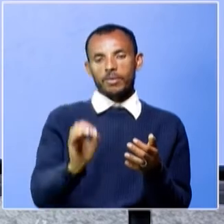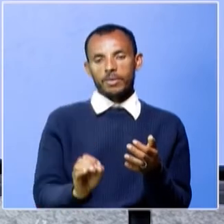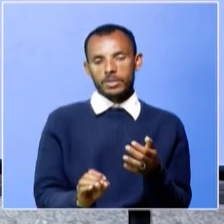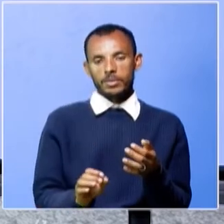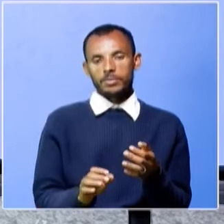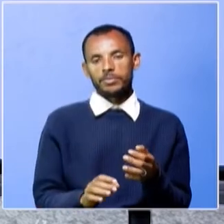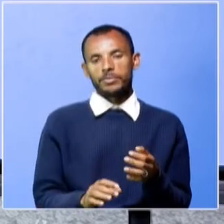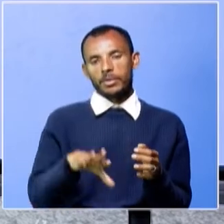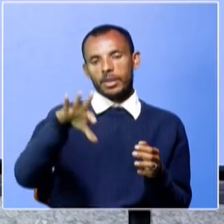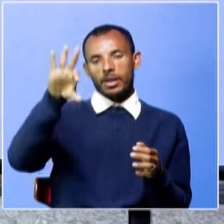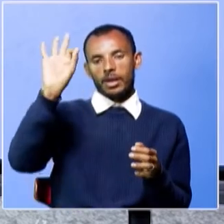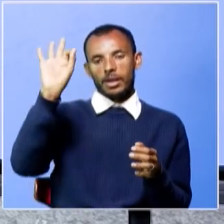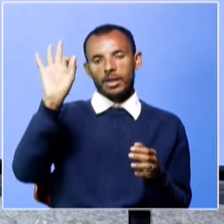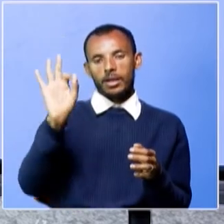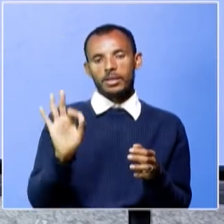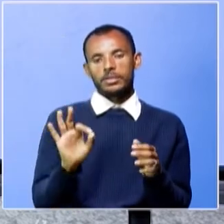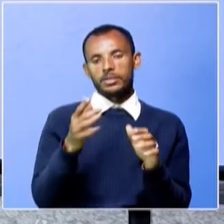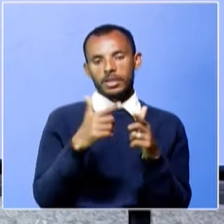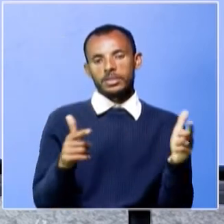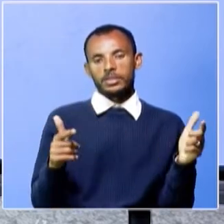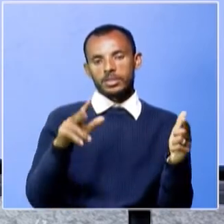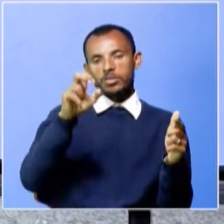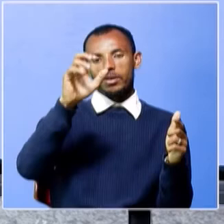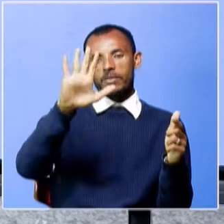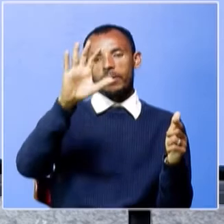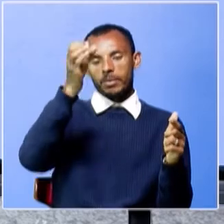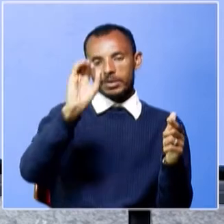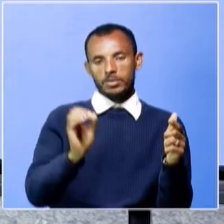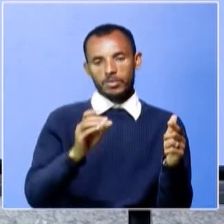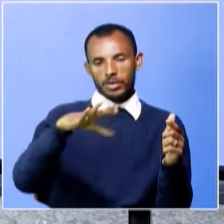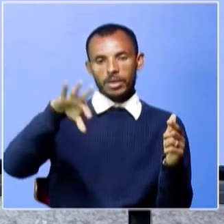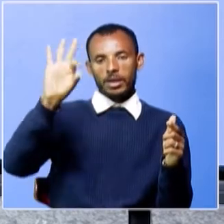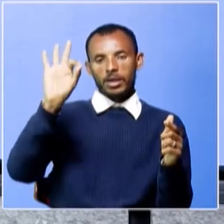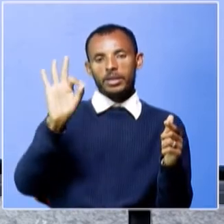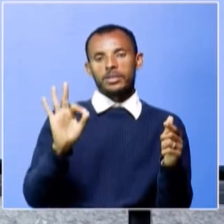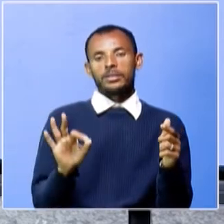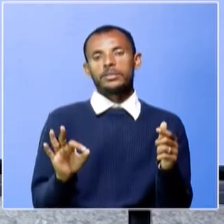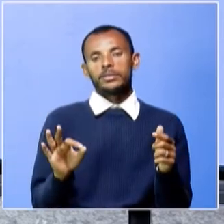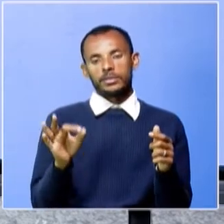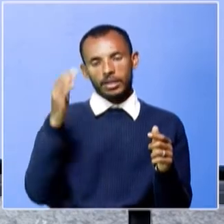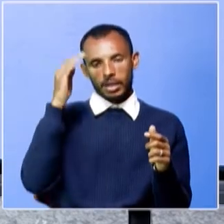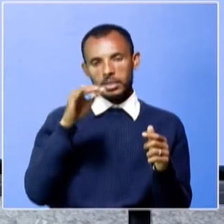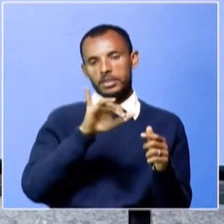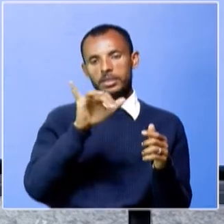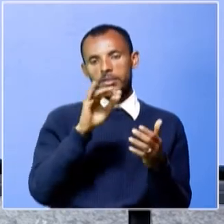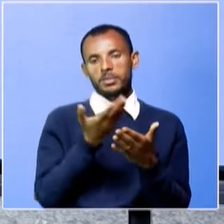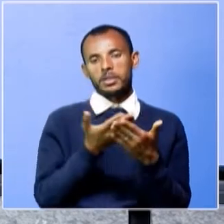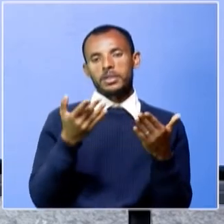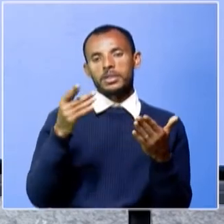25% of getting, okay, the chance will be 25% of getting head. The same thing for